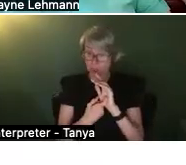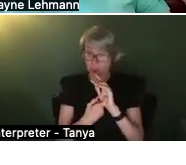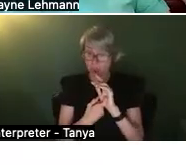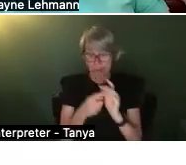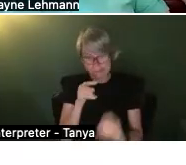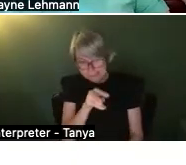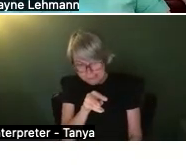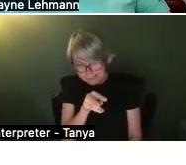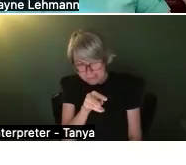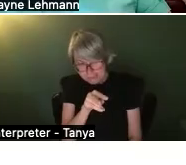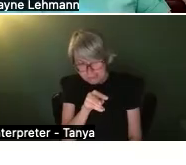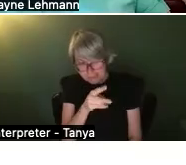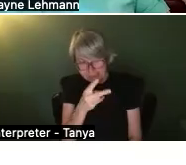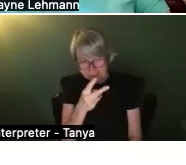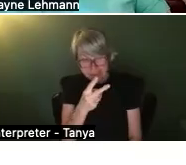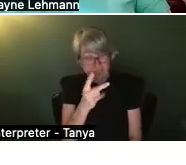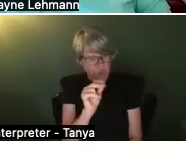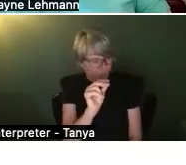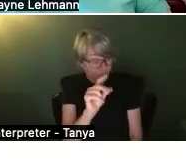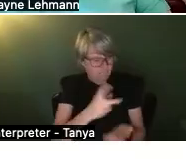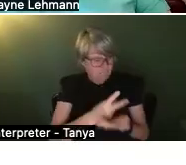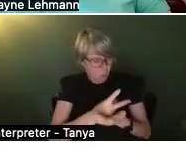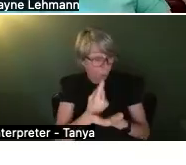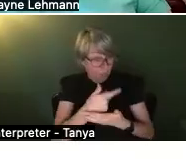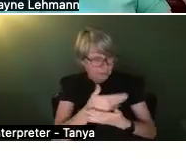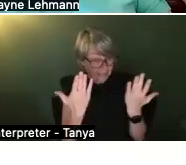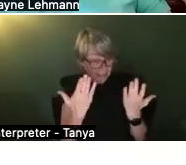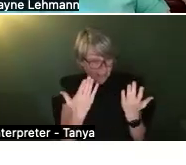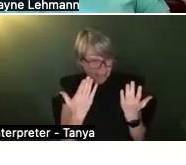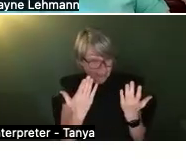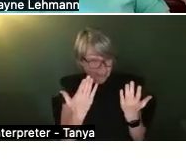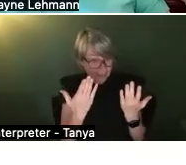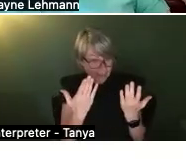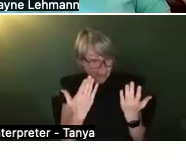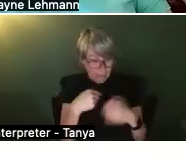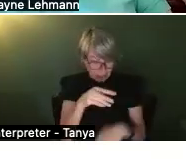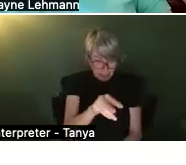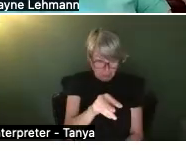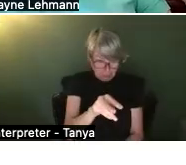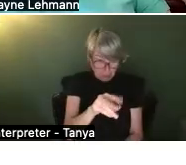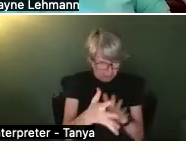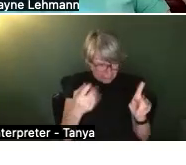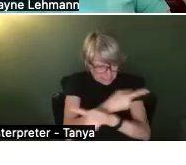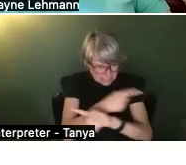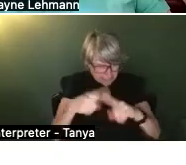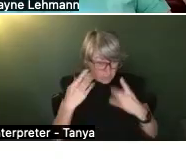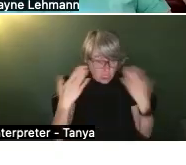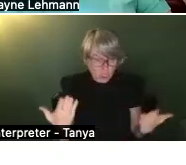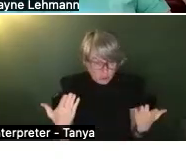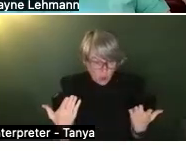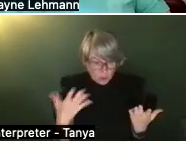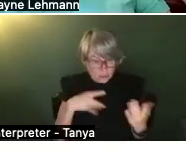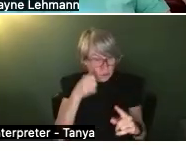something like 12 seizures in a day, they need to know what the person was like before. And I have to say, this day, this